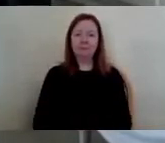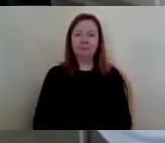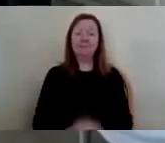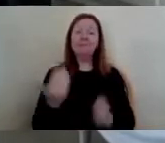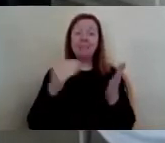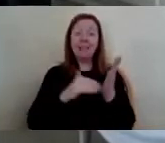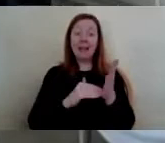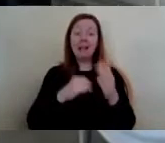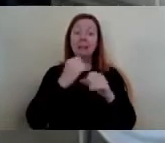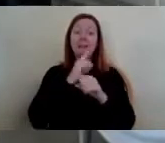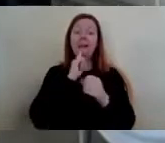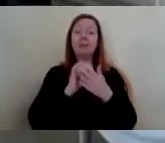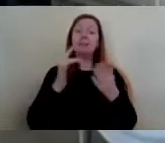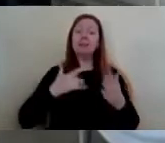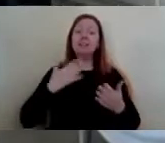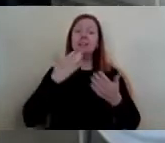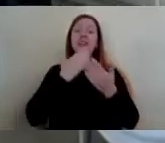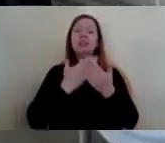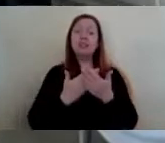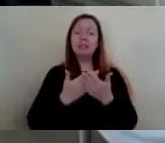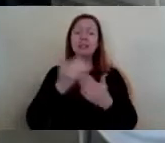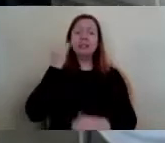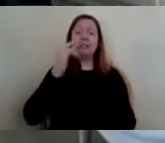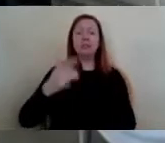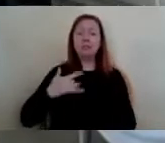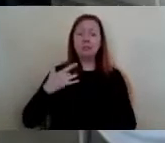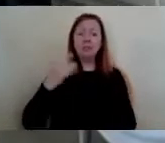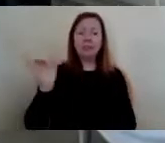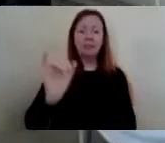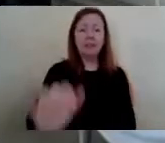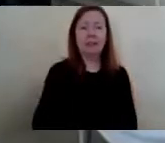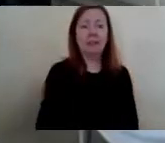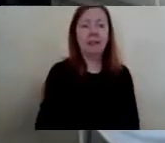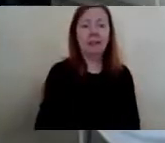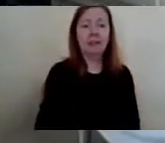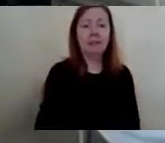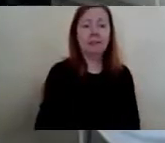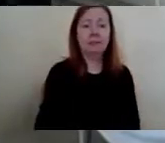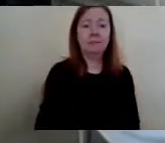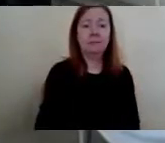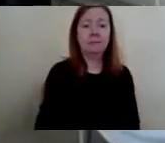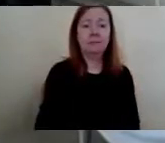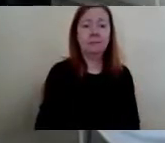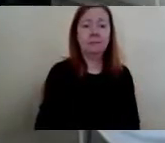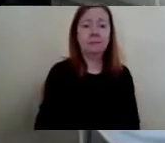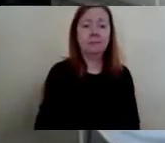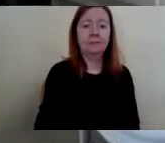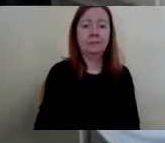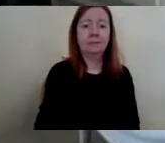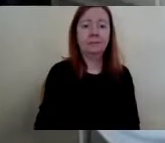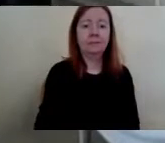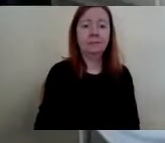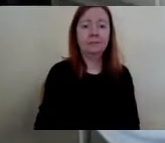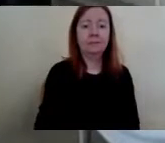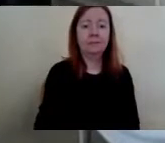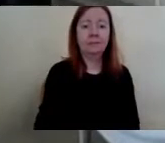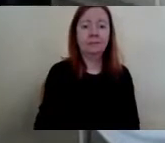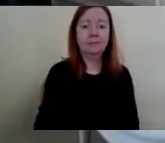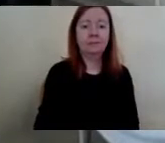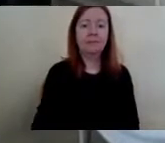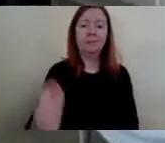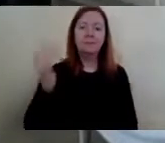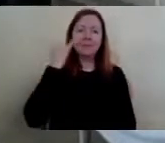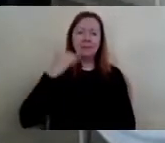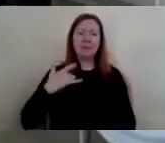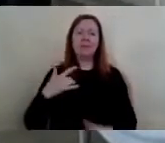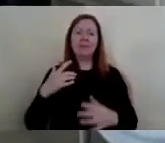Again, make sure this feels good to you. If you started to feel weird sensation in your low back, don't turn as much, okay? I